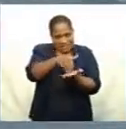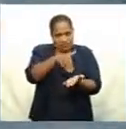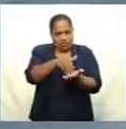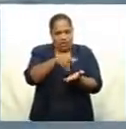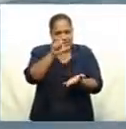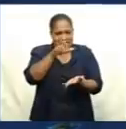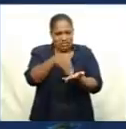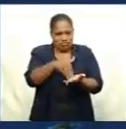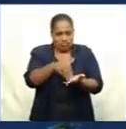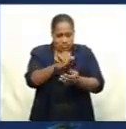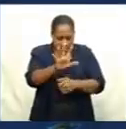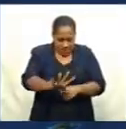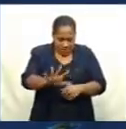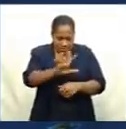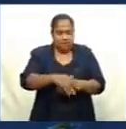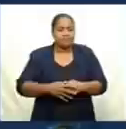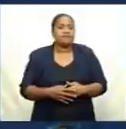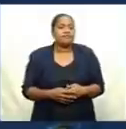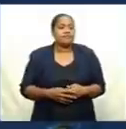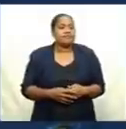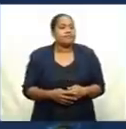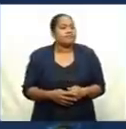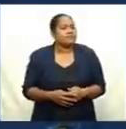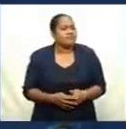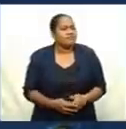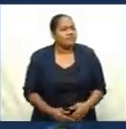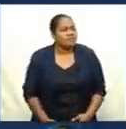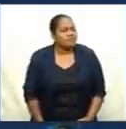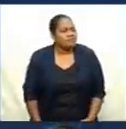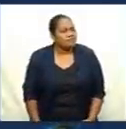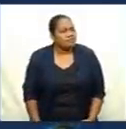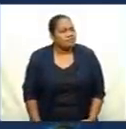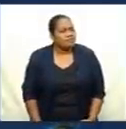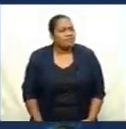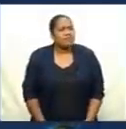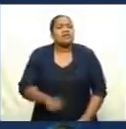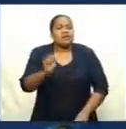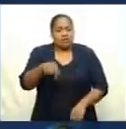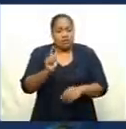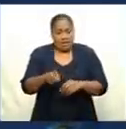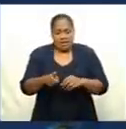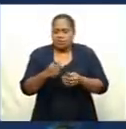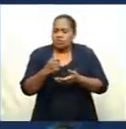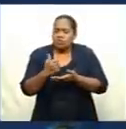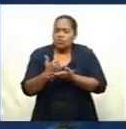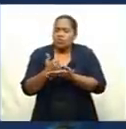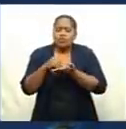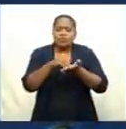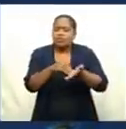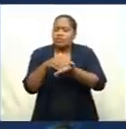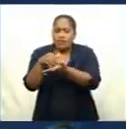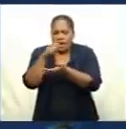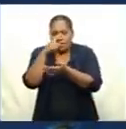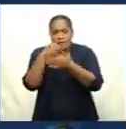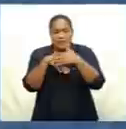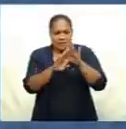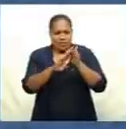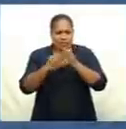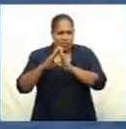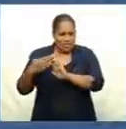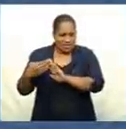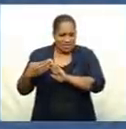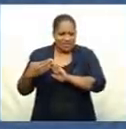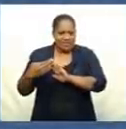benefit is really to assist our people in the communities with their food security. That's